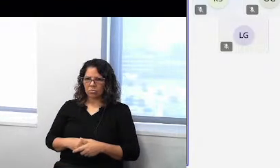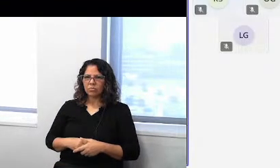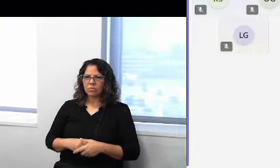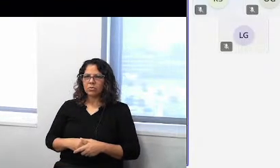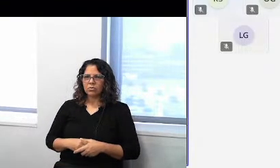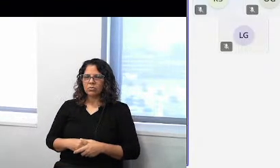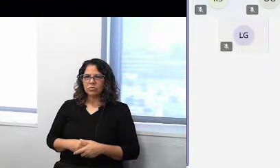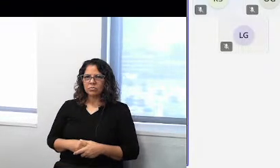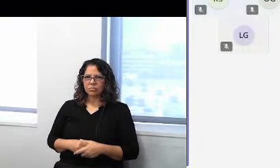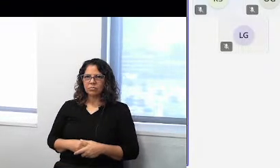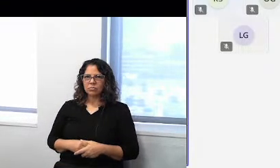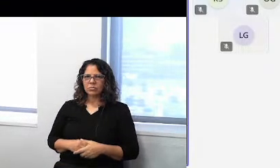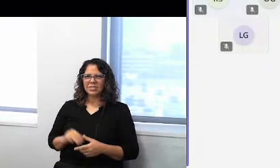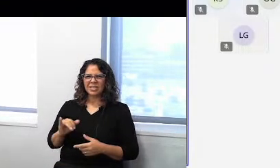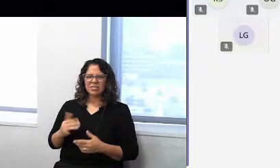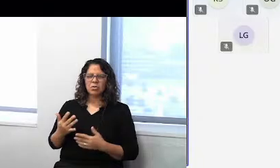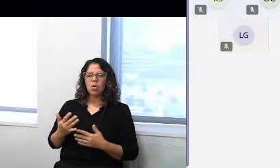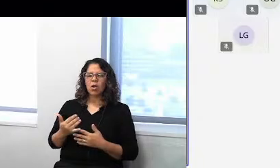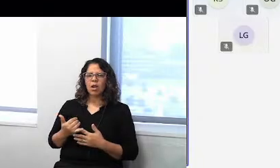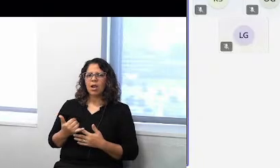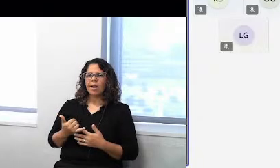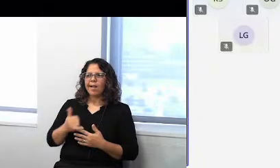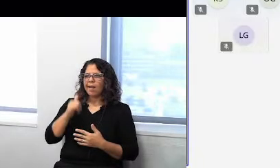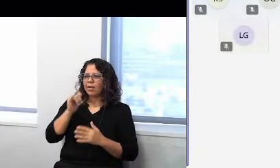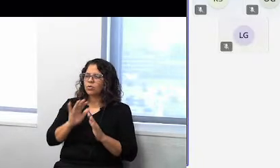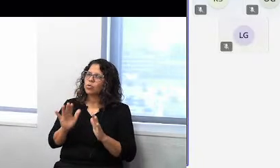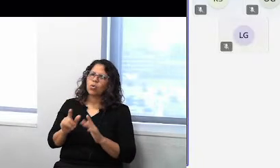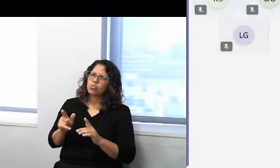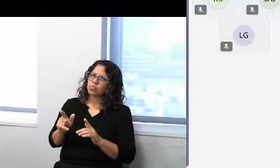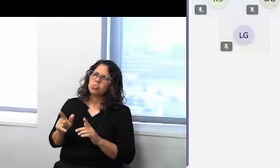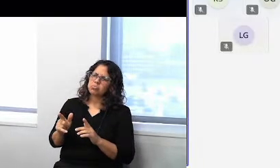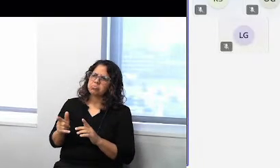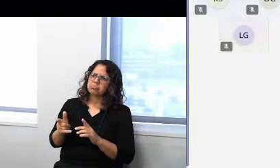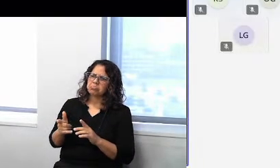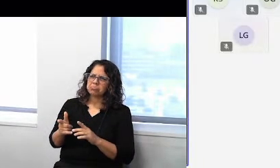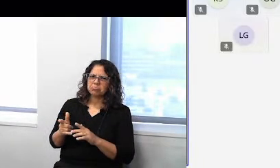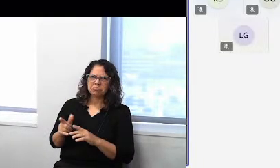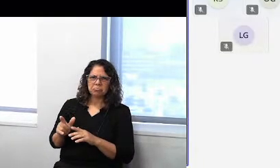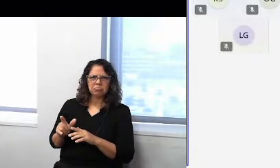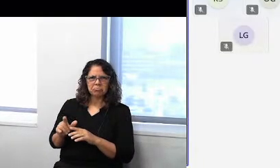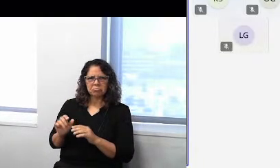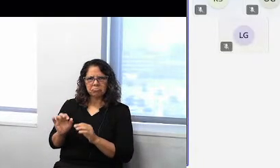You're fine, sir. Okay. You're being very efficient, and I appreciate it.